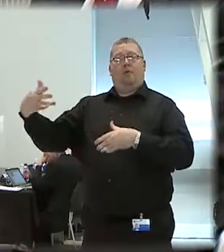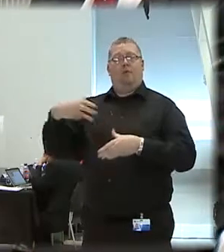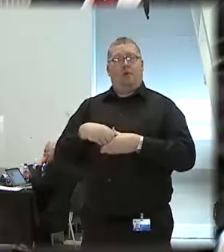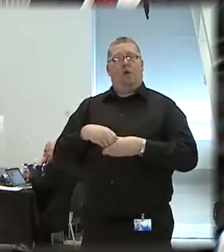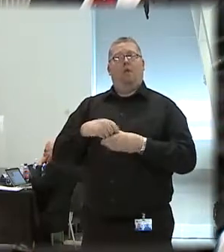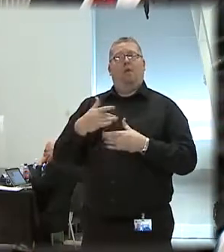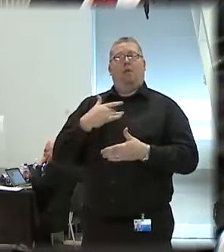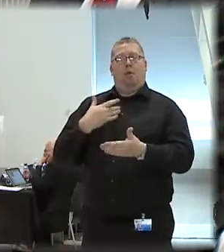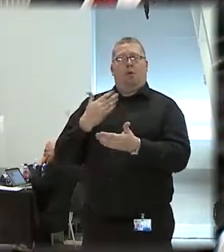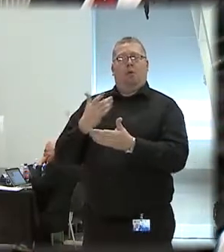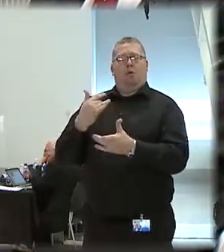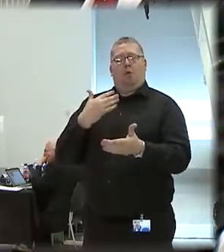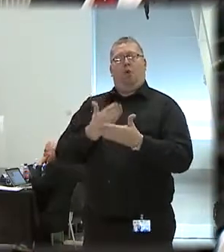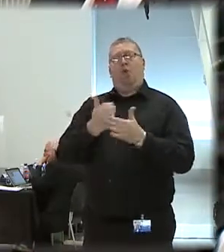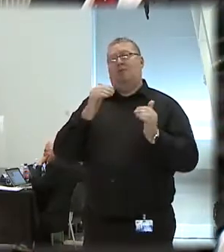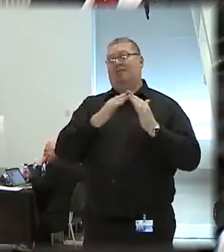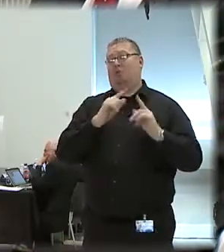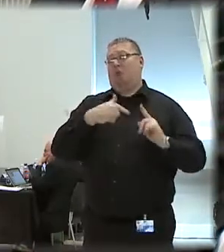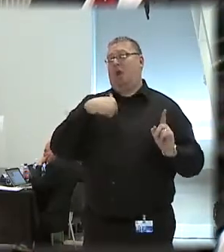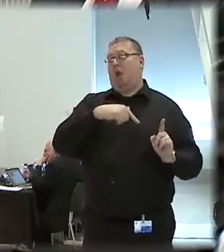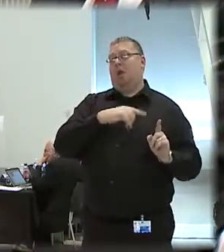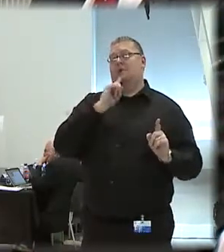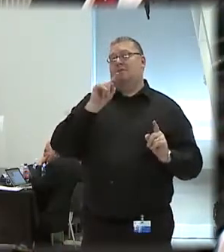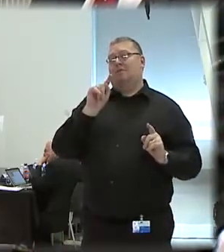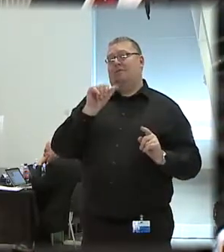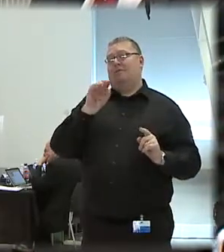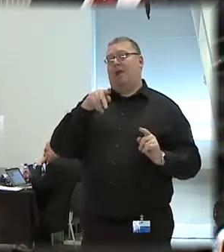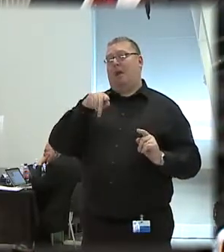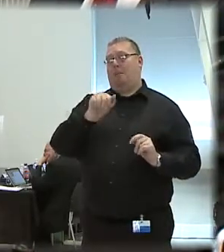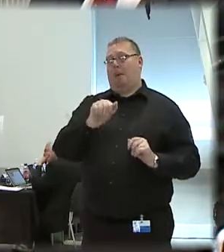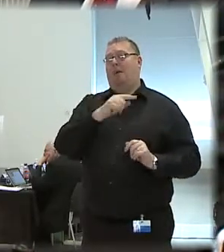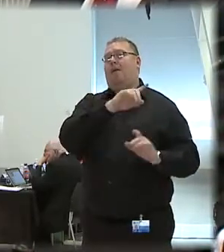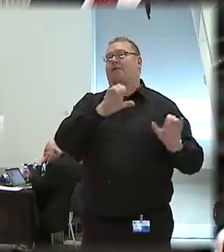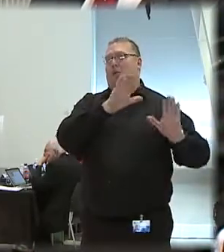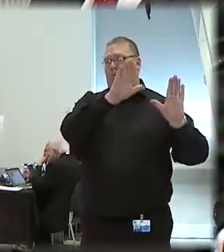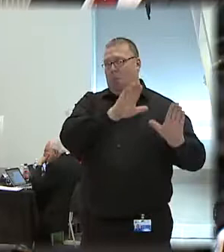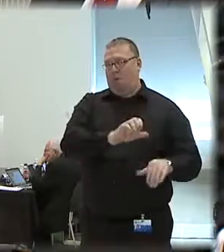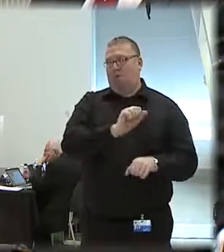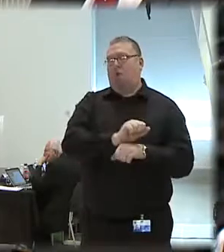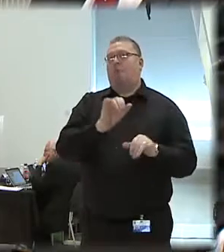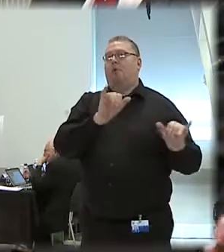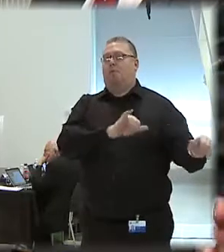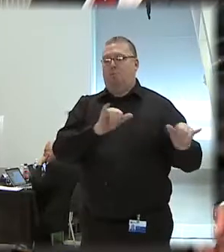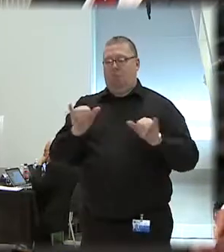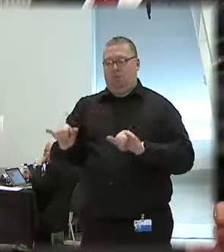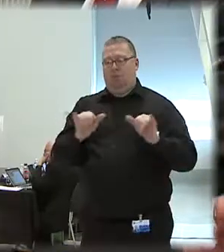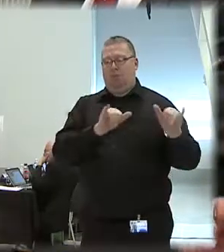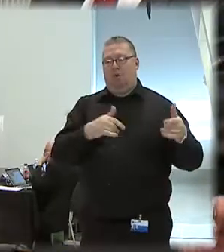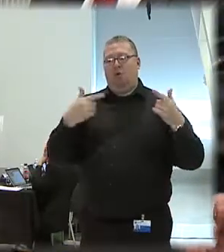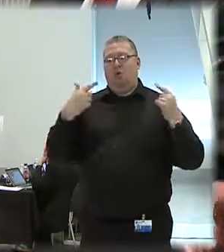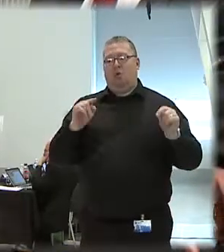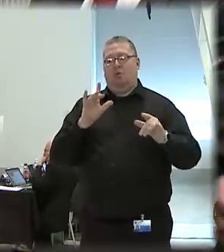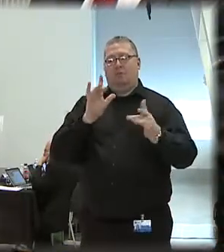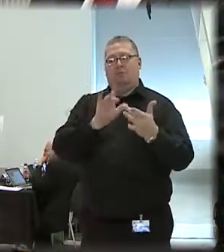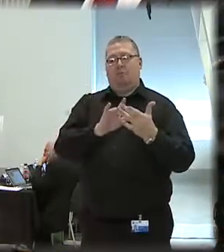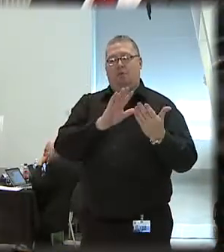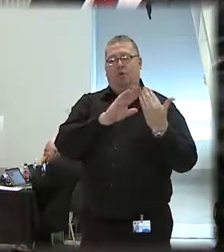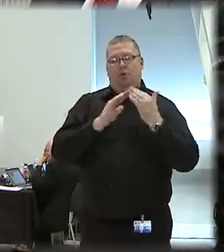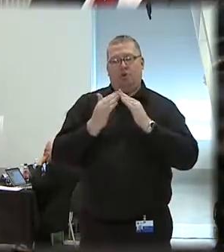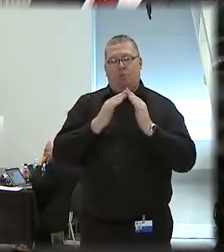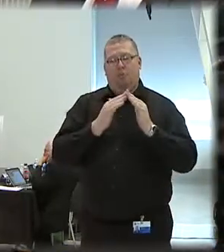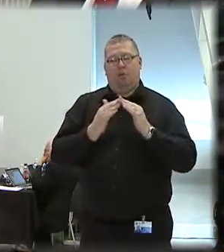the closest city to us is the city of Tampa. They have done an excellent job as well of reaching out into the